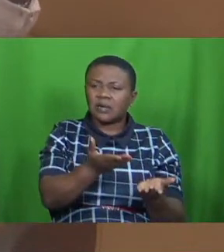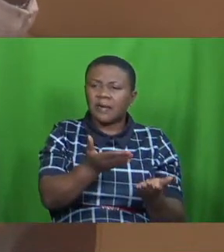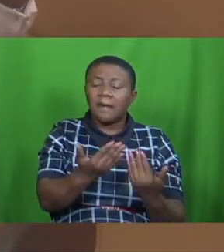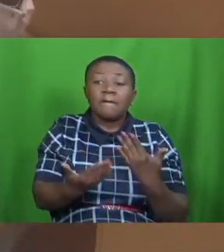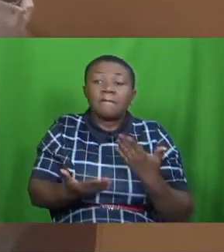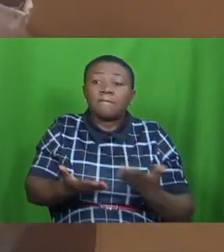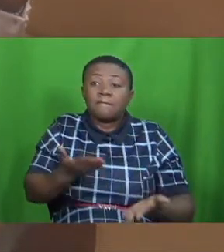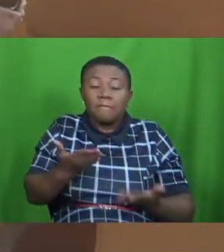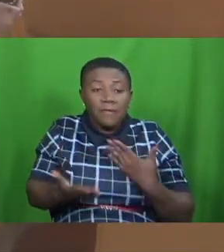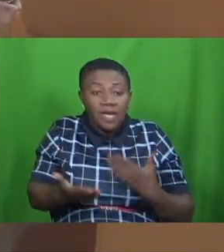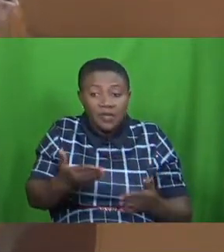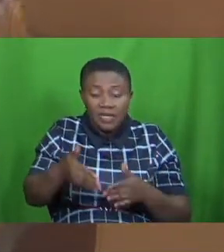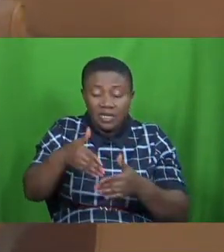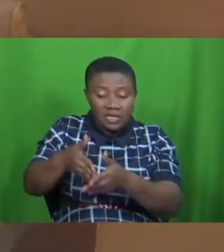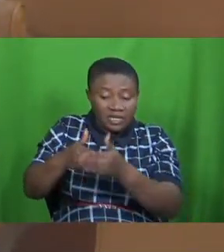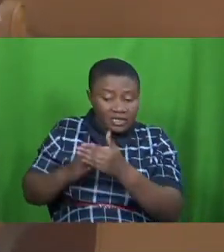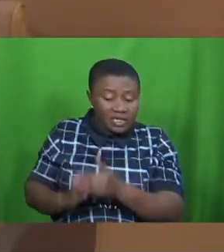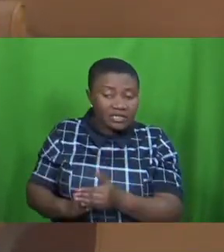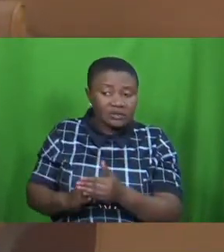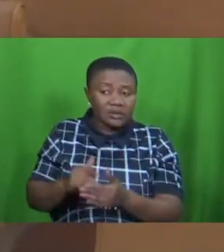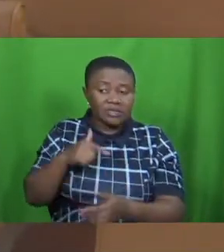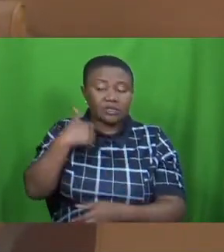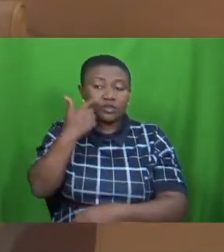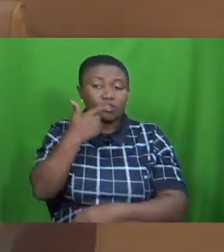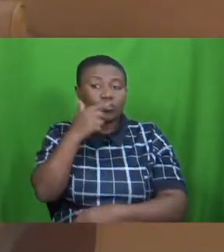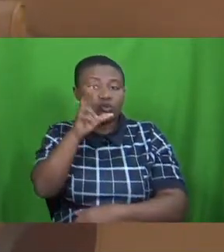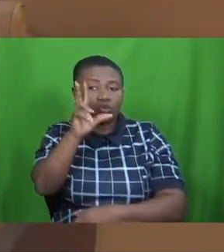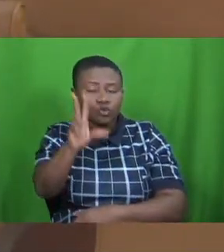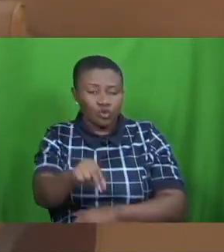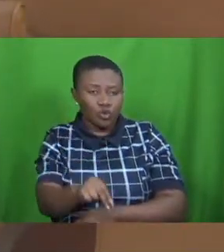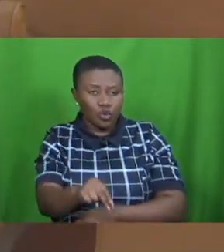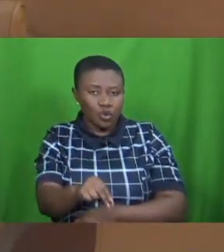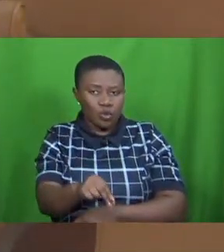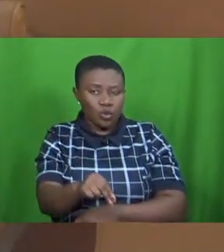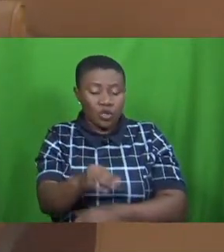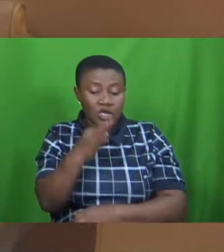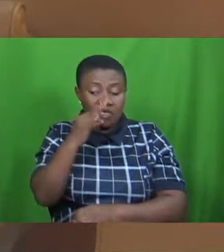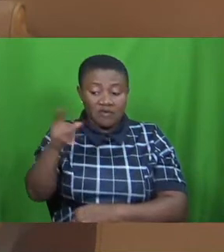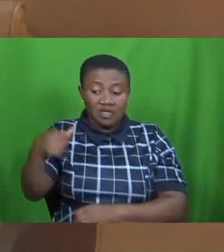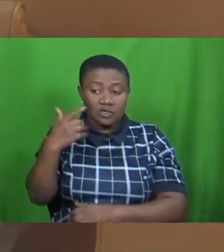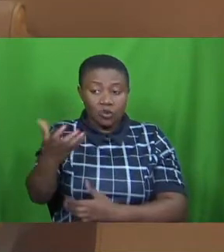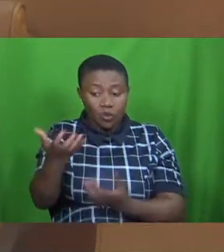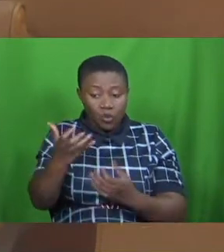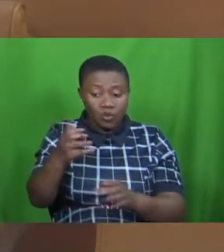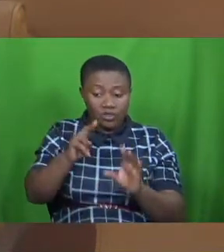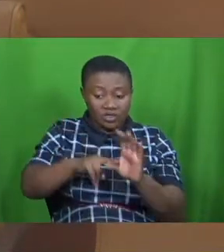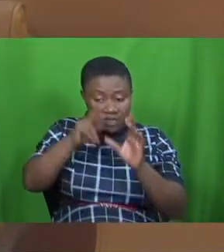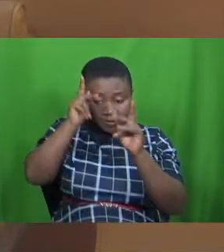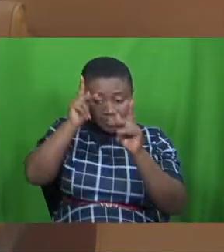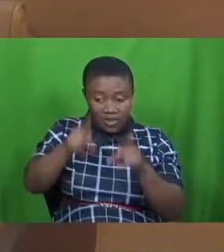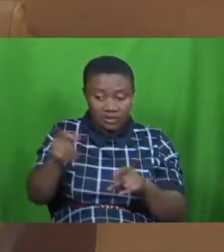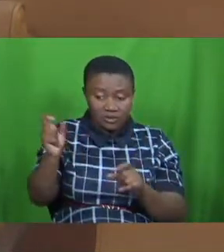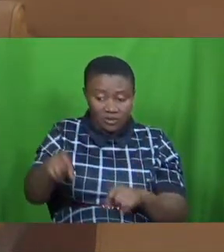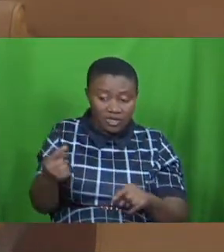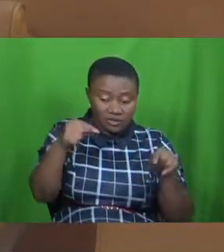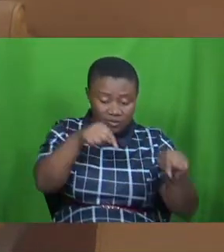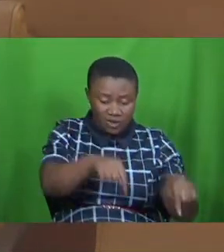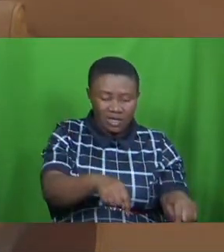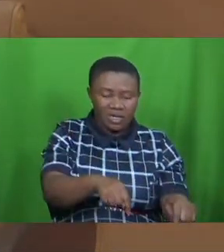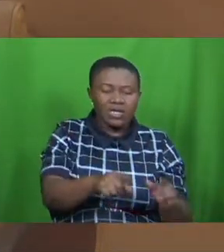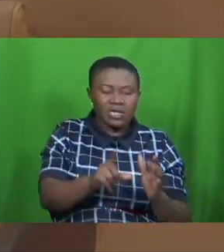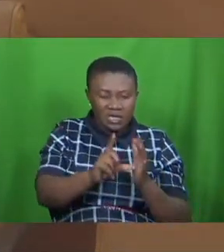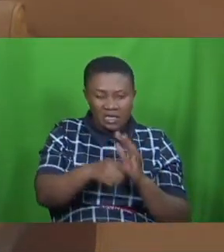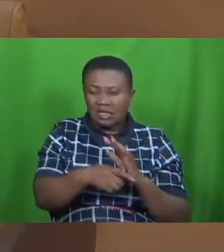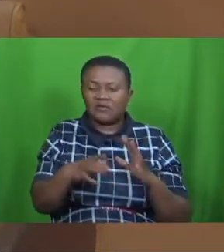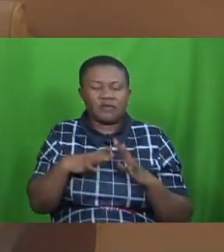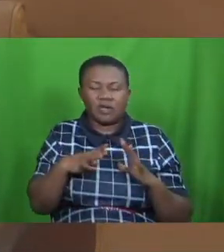leadership wants to insist that the chair has to be in the chamber, and we are defying the practice that we all